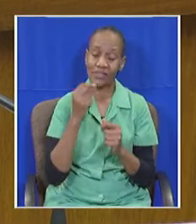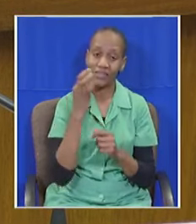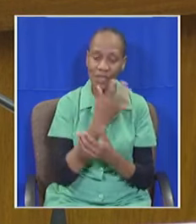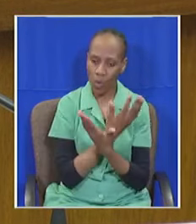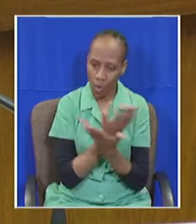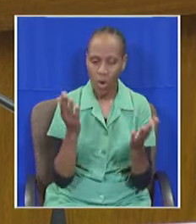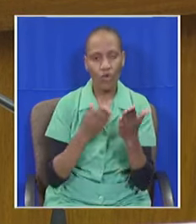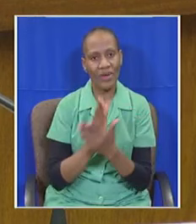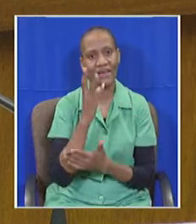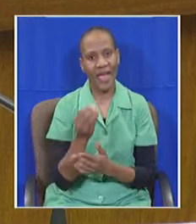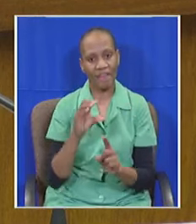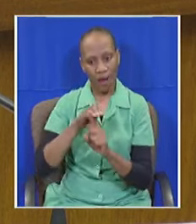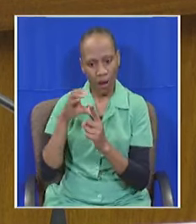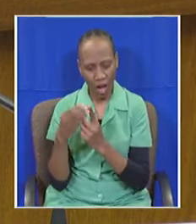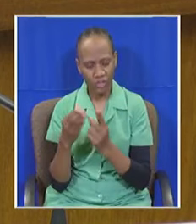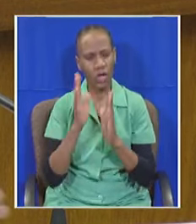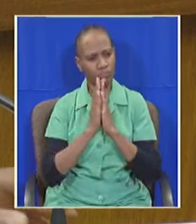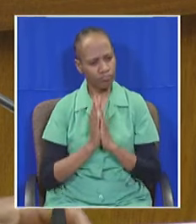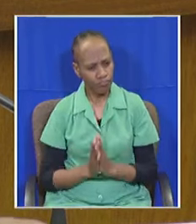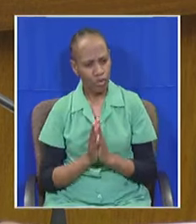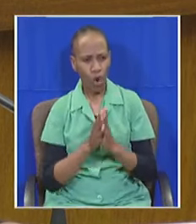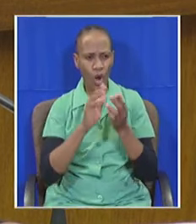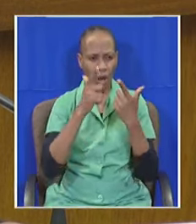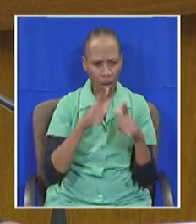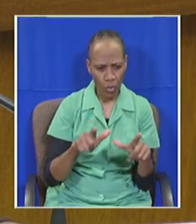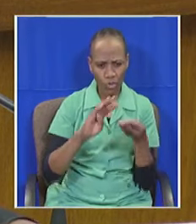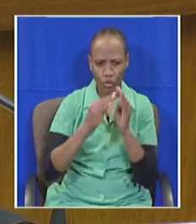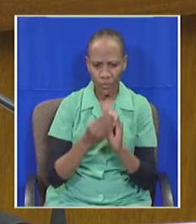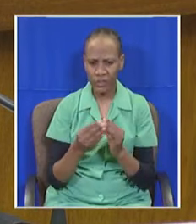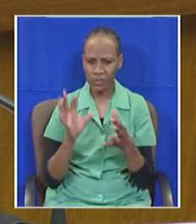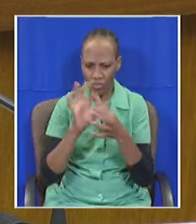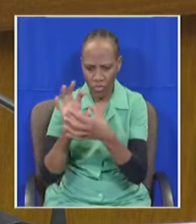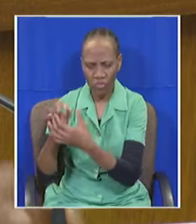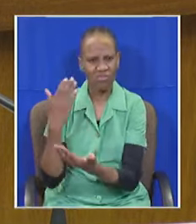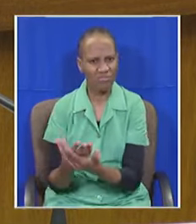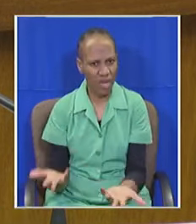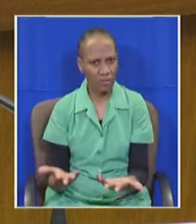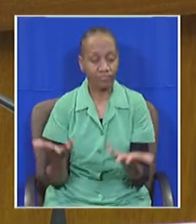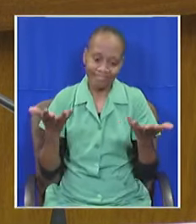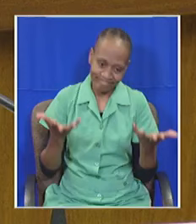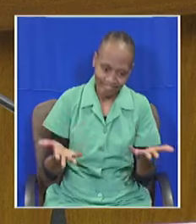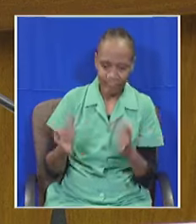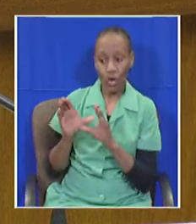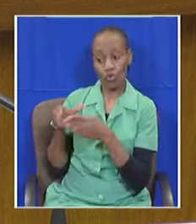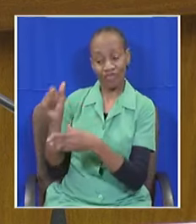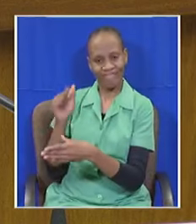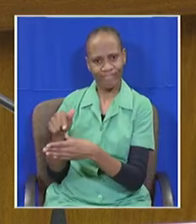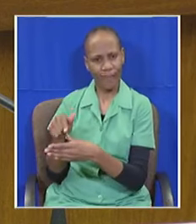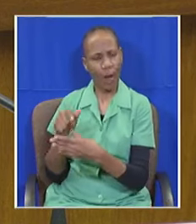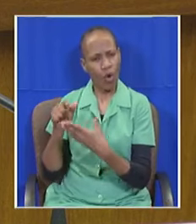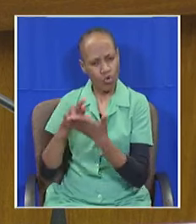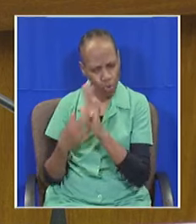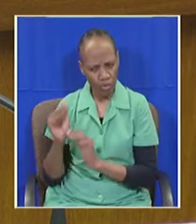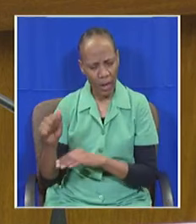the right their cultural, religious, and linguistic communities, then traditional leadership should play a far more prominent